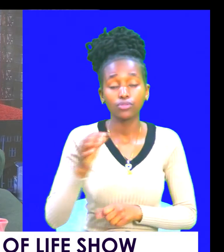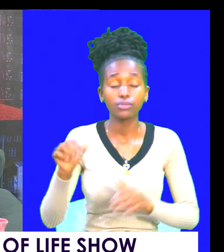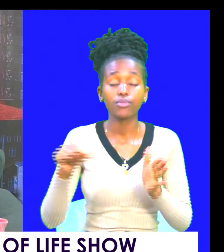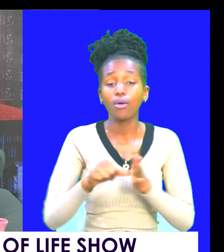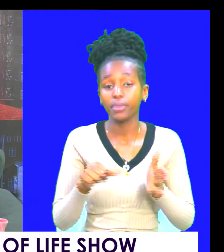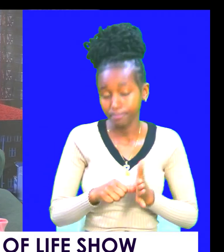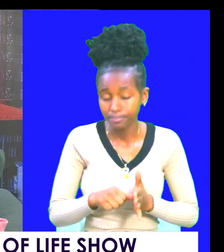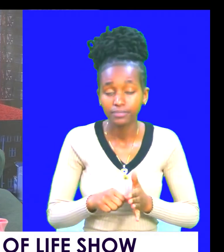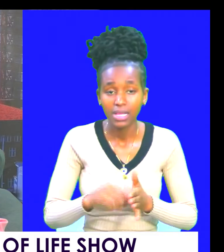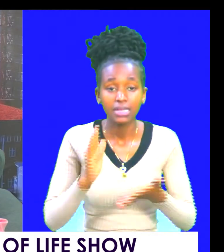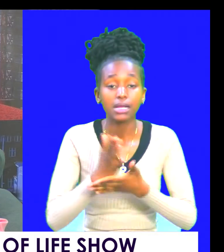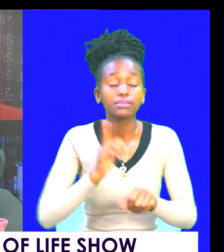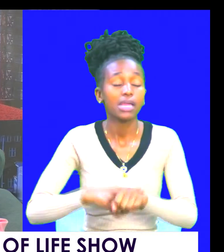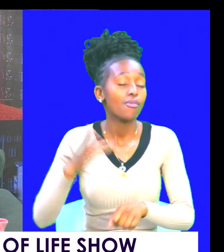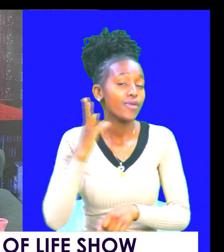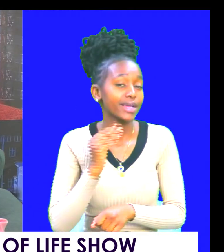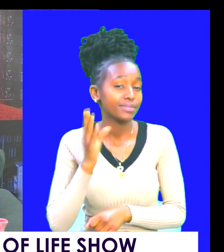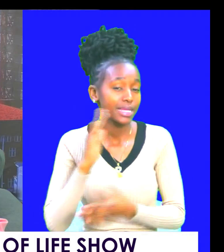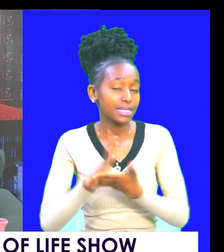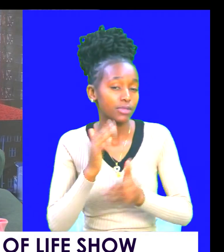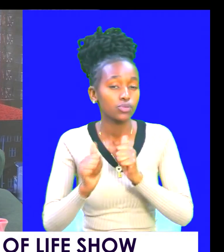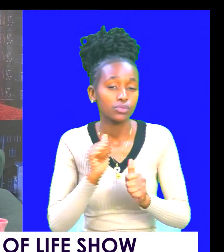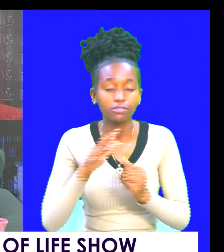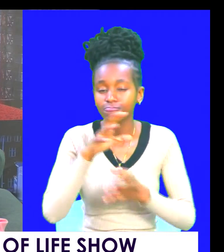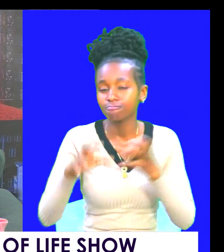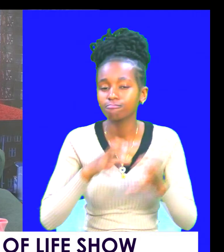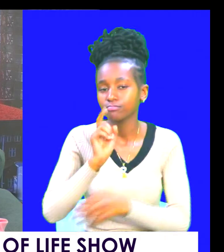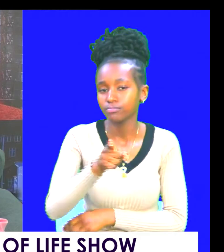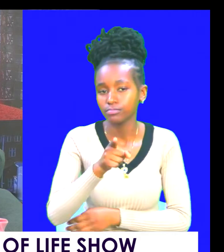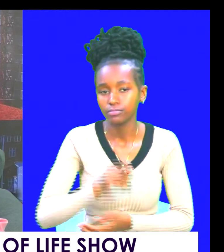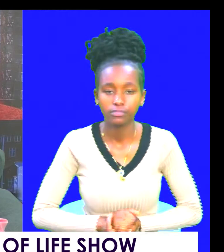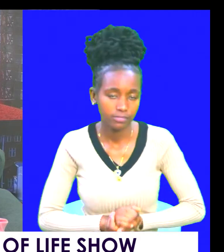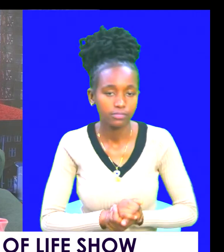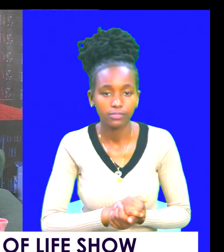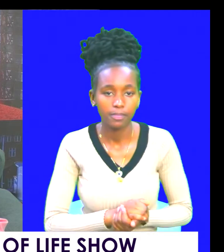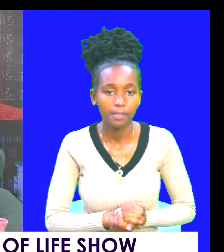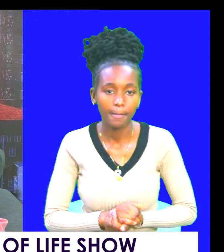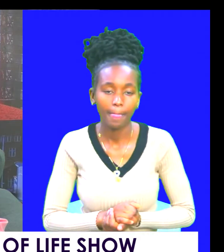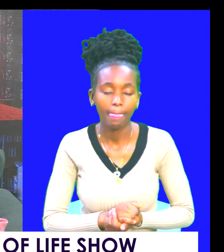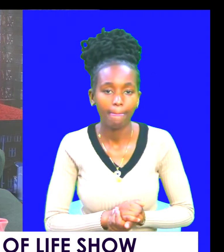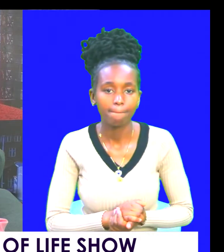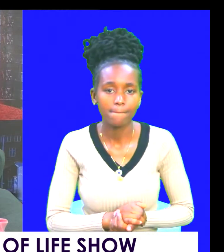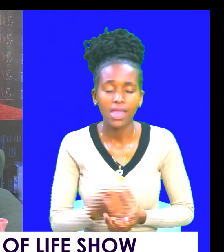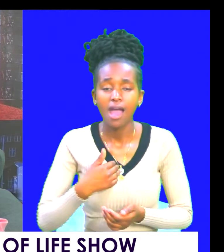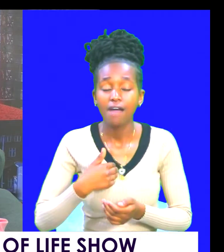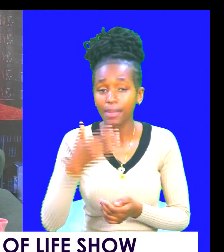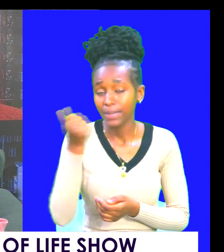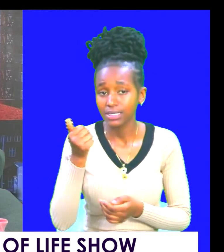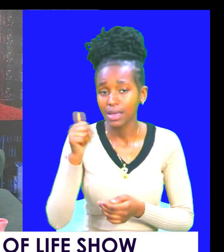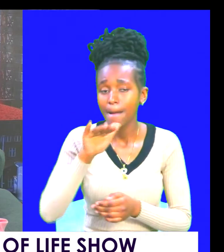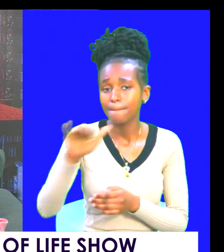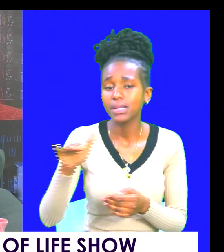Yeah, maybe you're experiencing something that is confusing you. You are not at the very best in terms